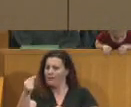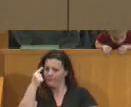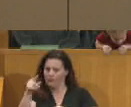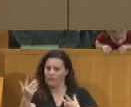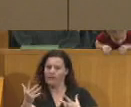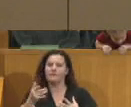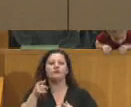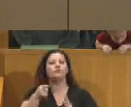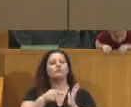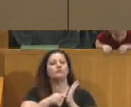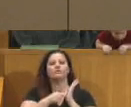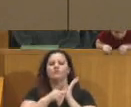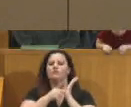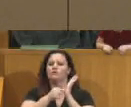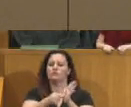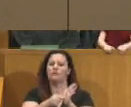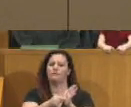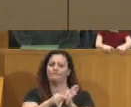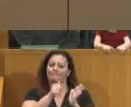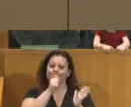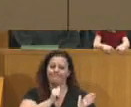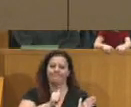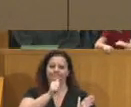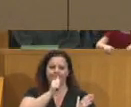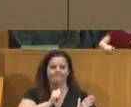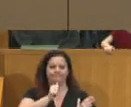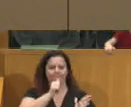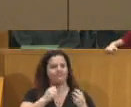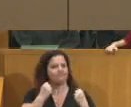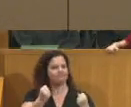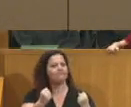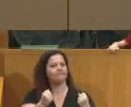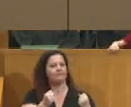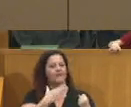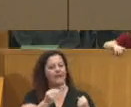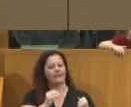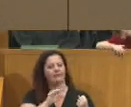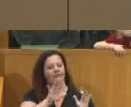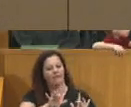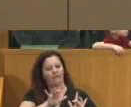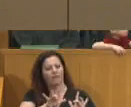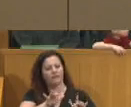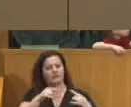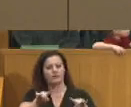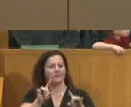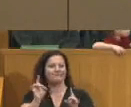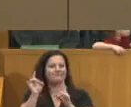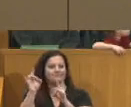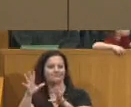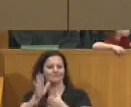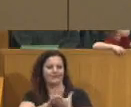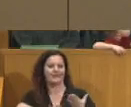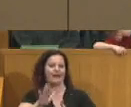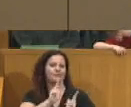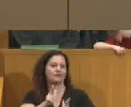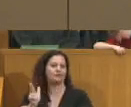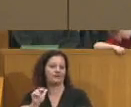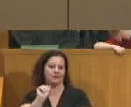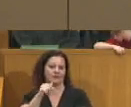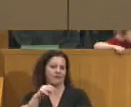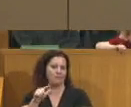Blue Line, that makes travel to and from the campus easier for members of the community as well as the students, was